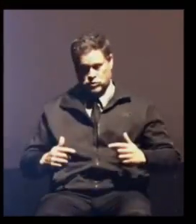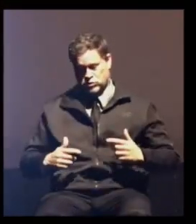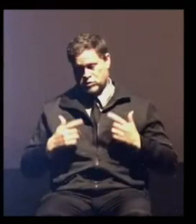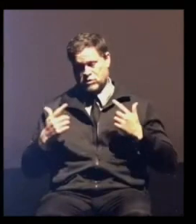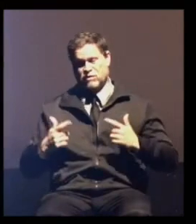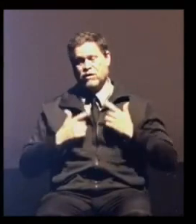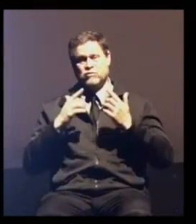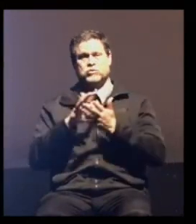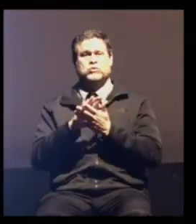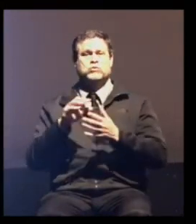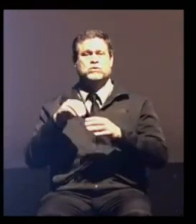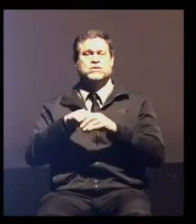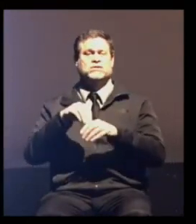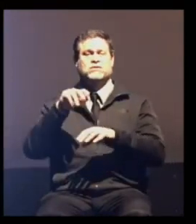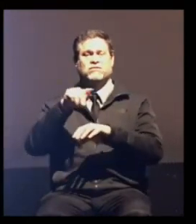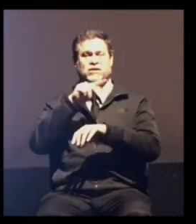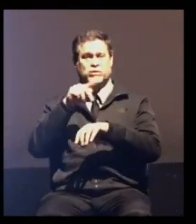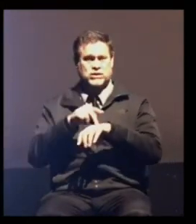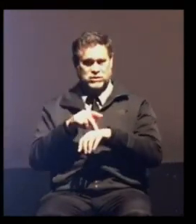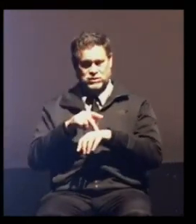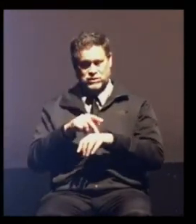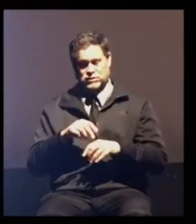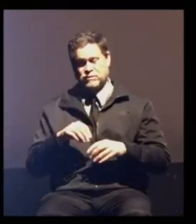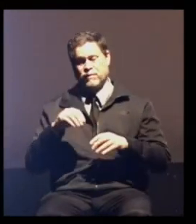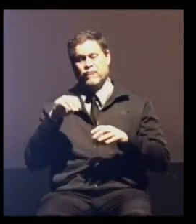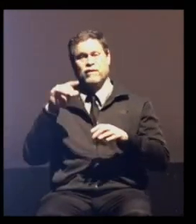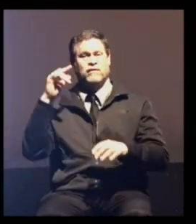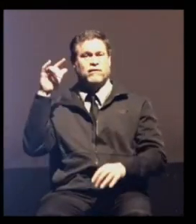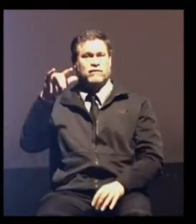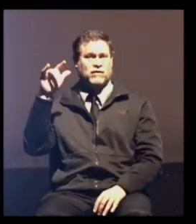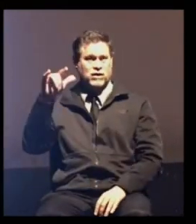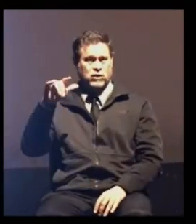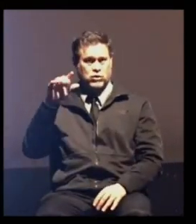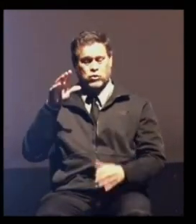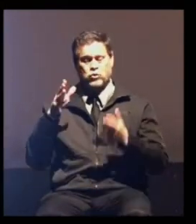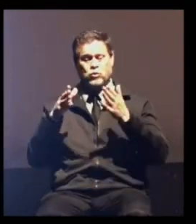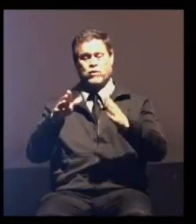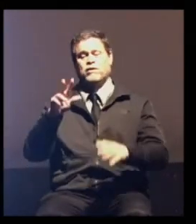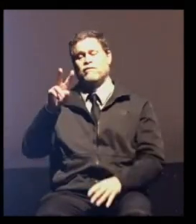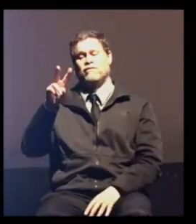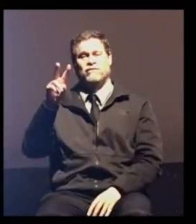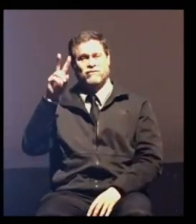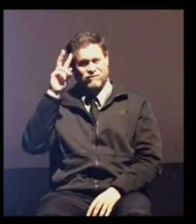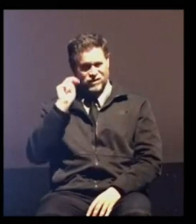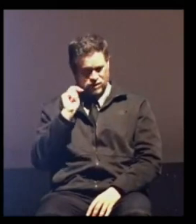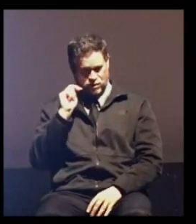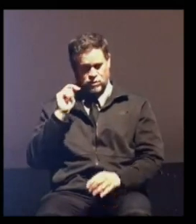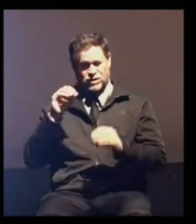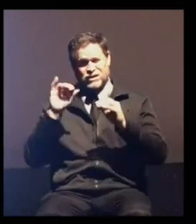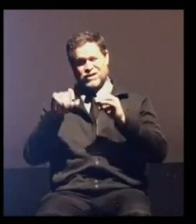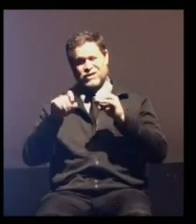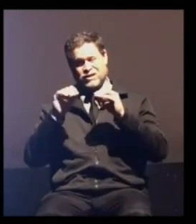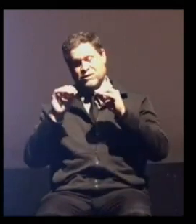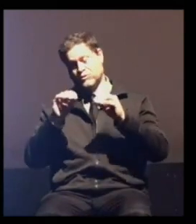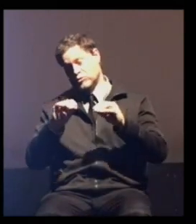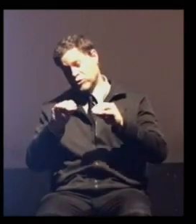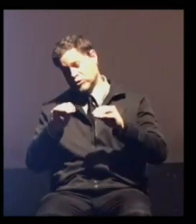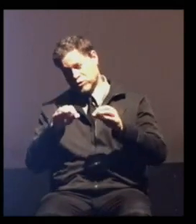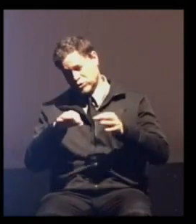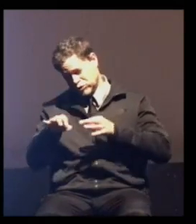in Luzon in the Philippines. If you were a flyer on the way to Vietnam, you needed this instruction in case you got shot